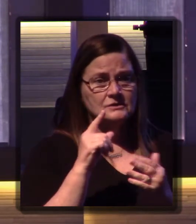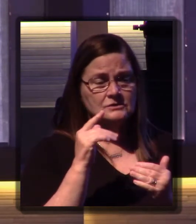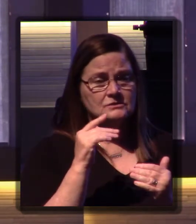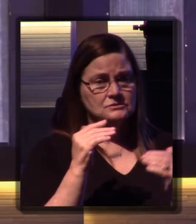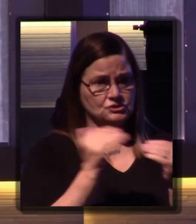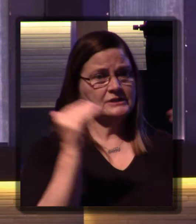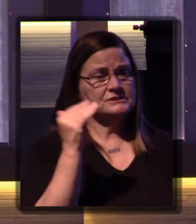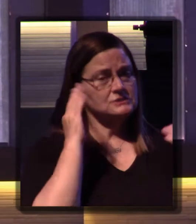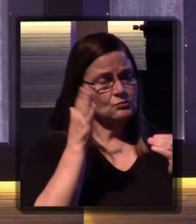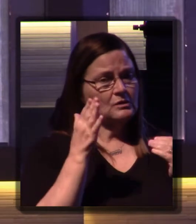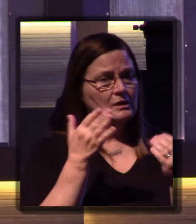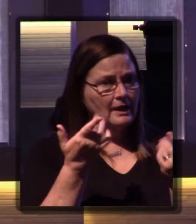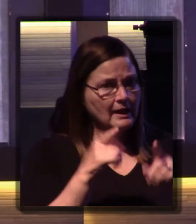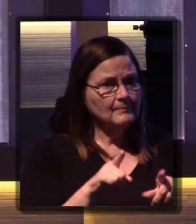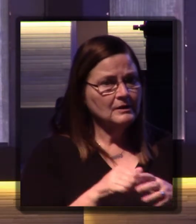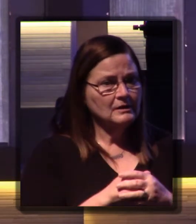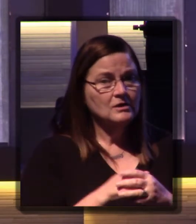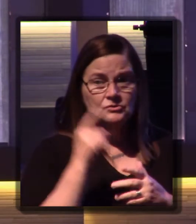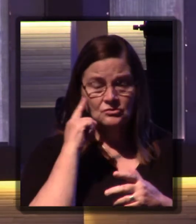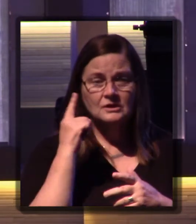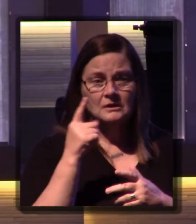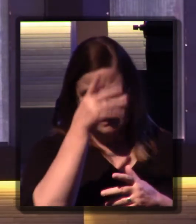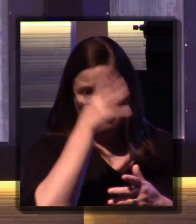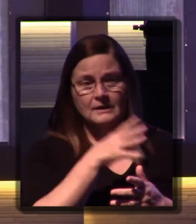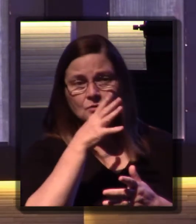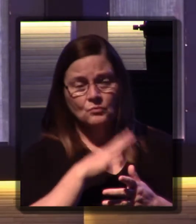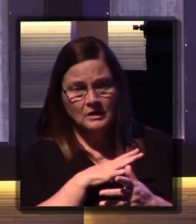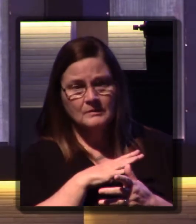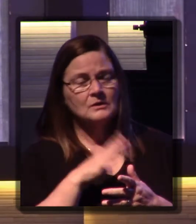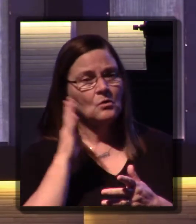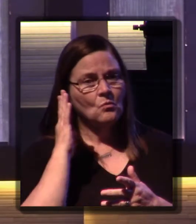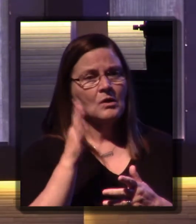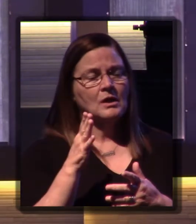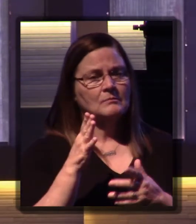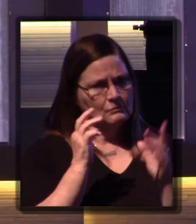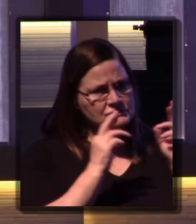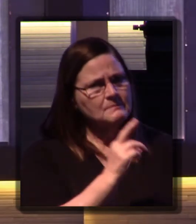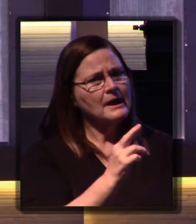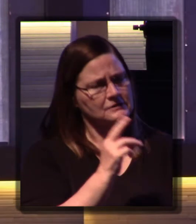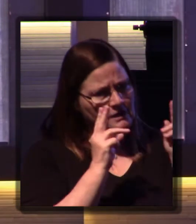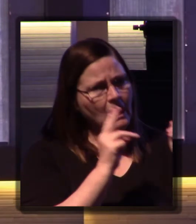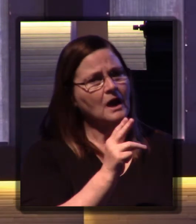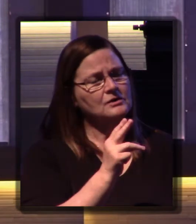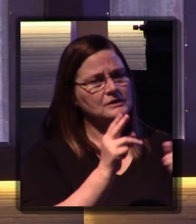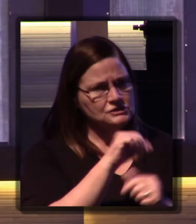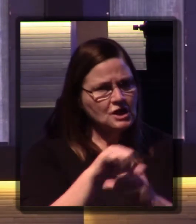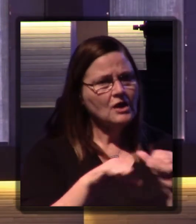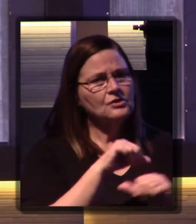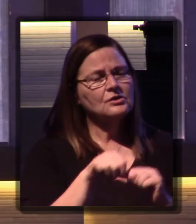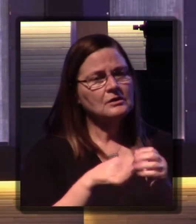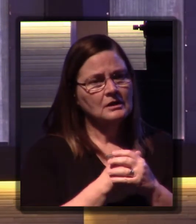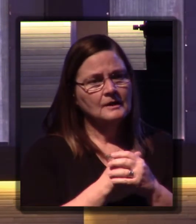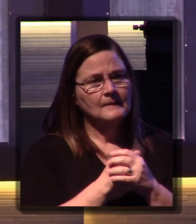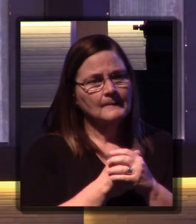justice will prevail? You think that men and women are going to be treated with respect and honor and courtesy